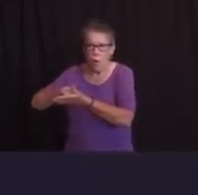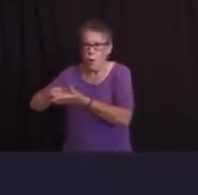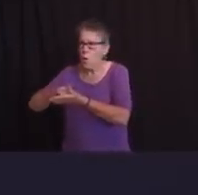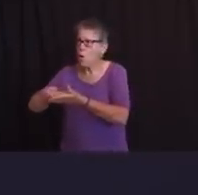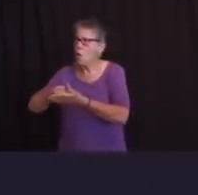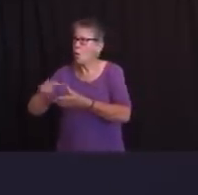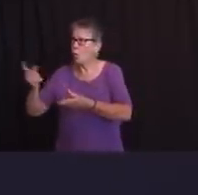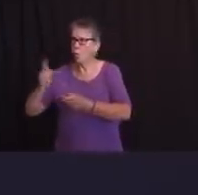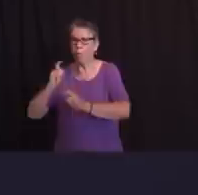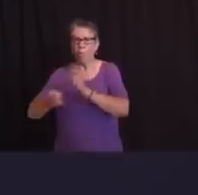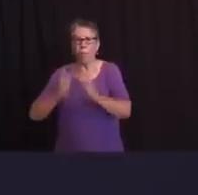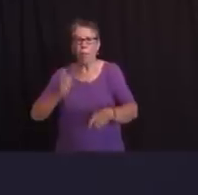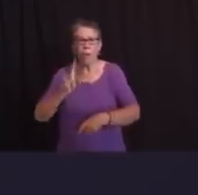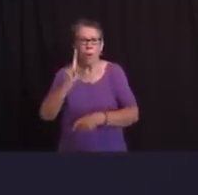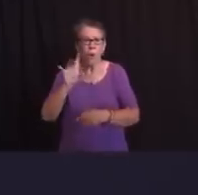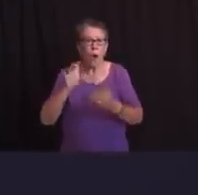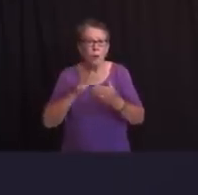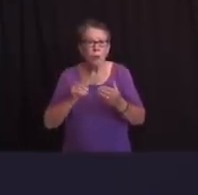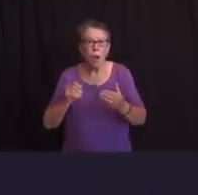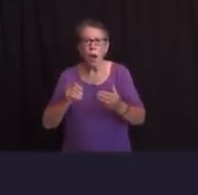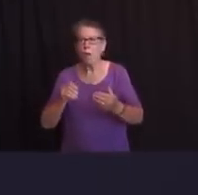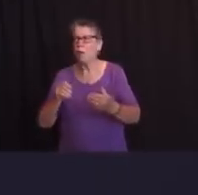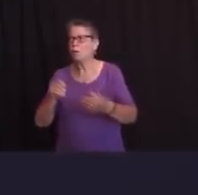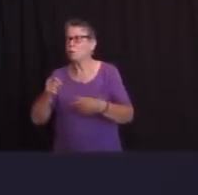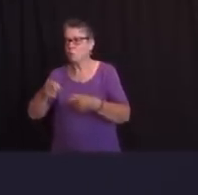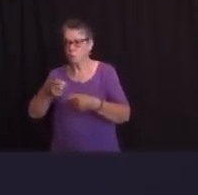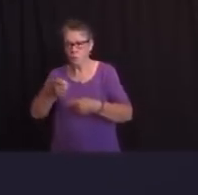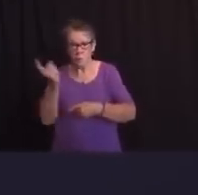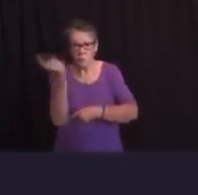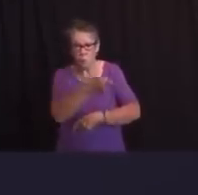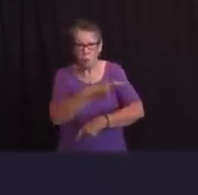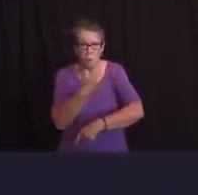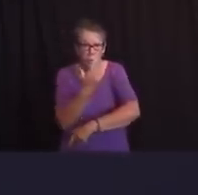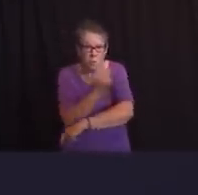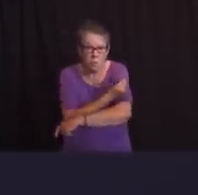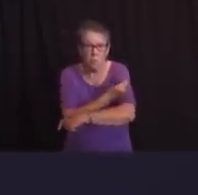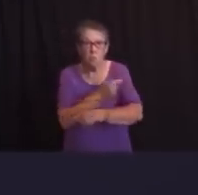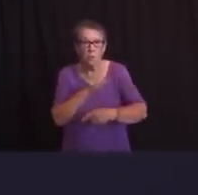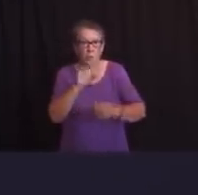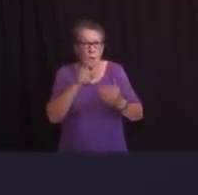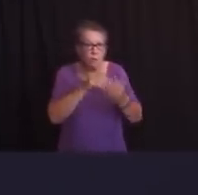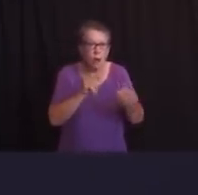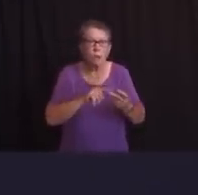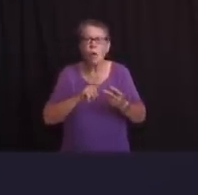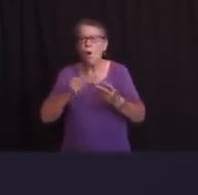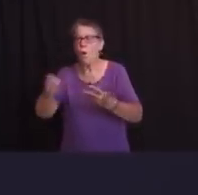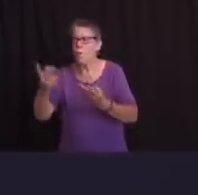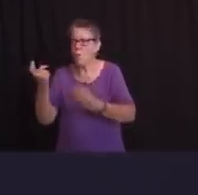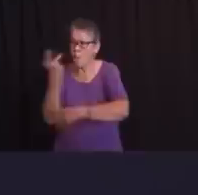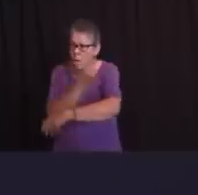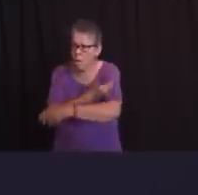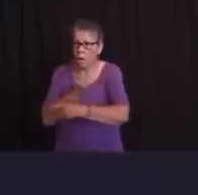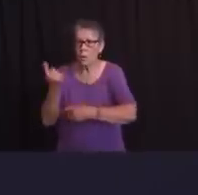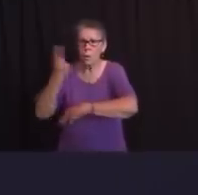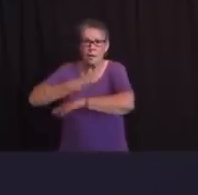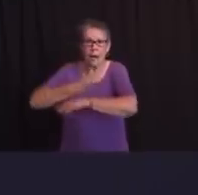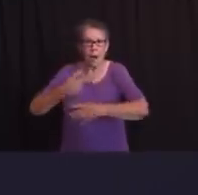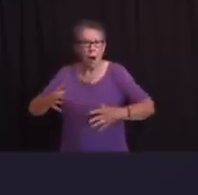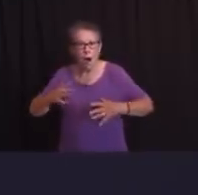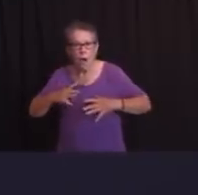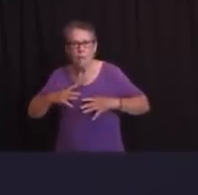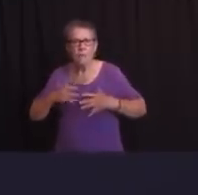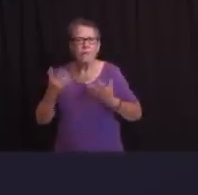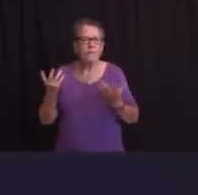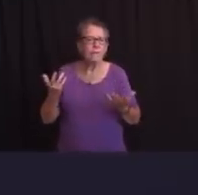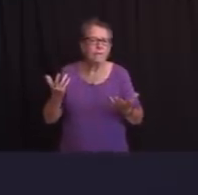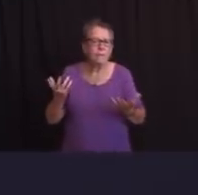time off to get the vaccine, or any other incentive? The New York Times reported that New Jersey threw away 53,000 vaccinations that